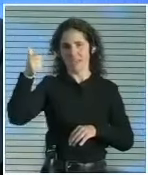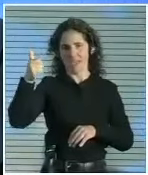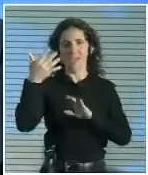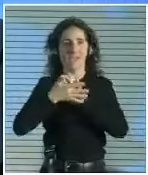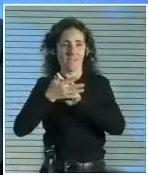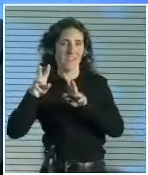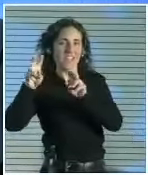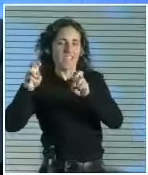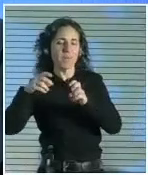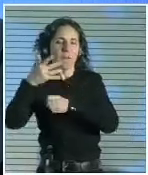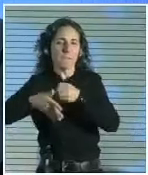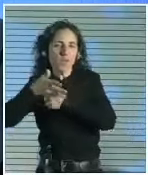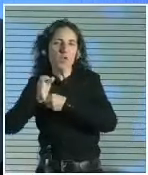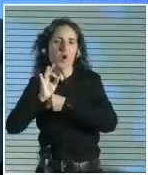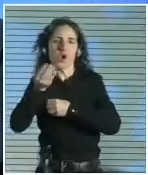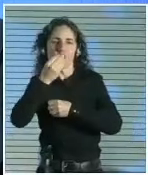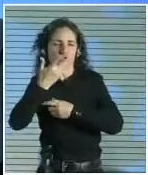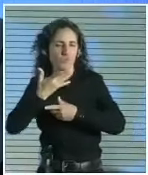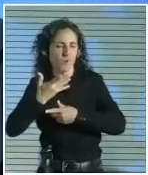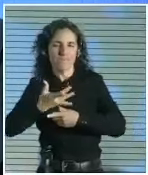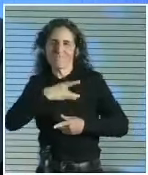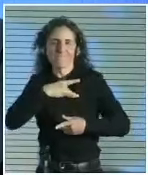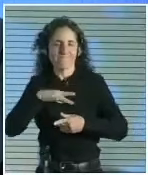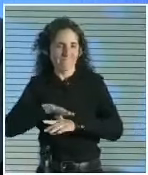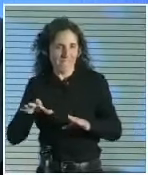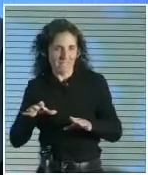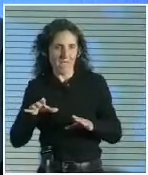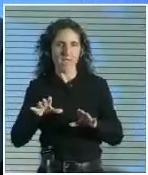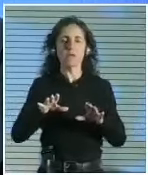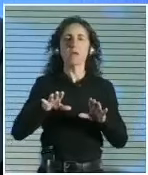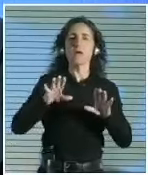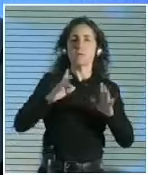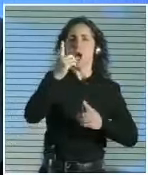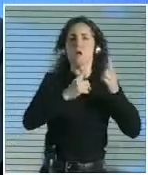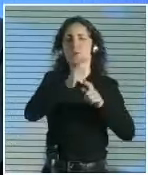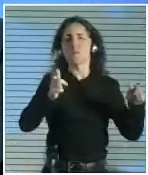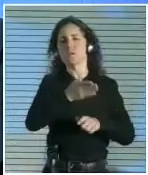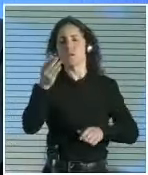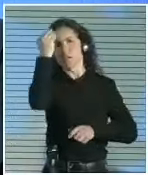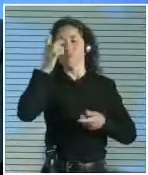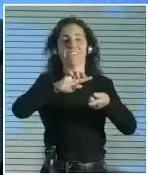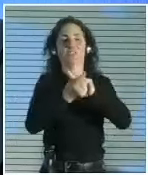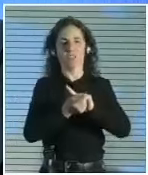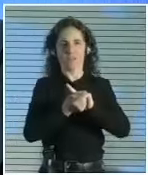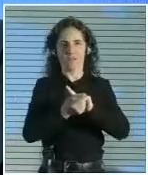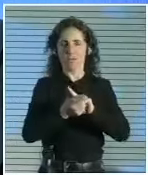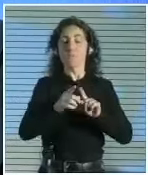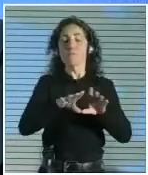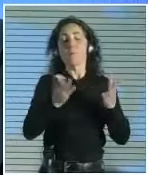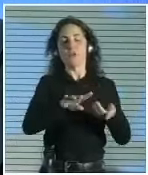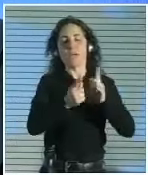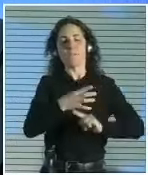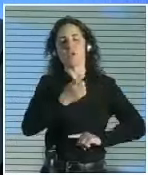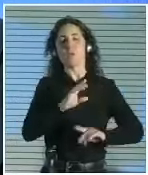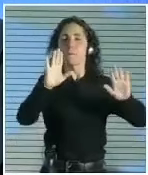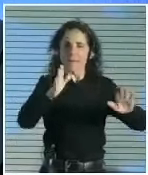We believe on the contrary. We think that perhaps we cannot change the world, we can change our world. We are responsible